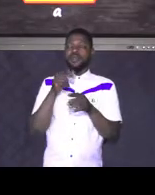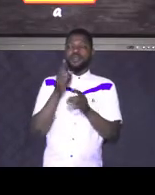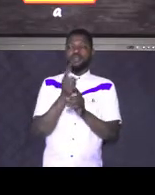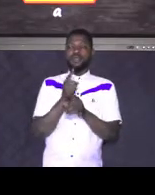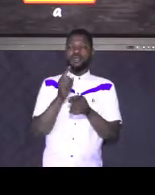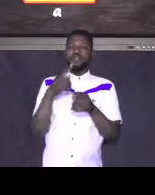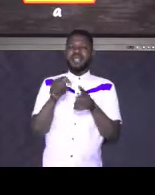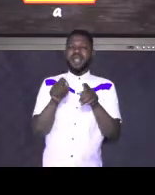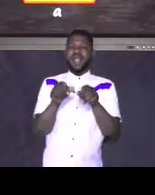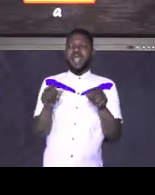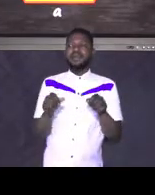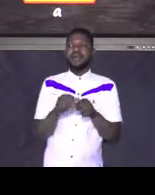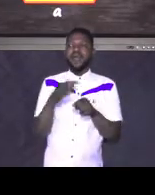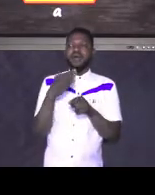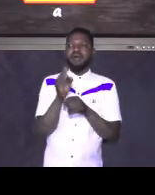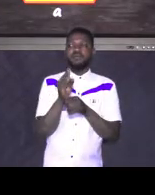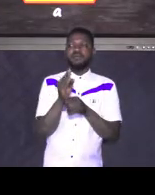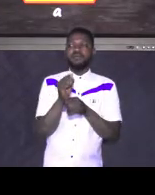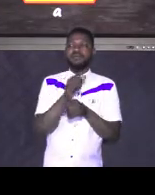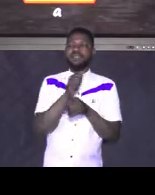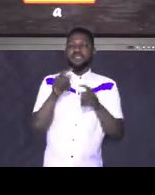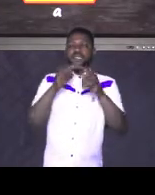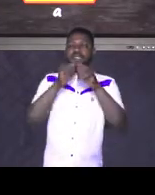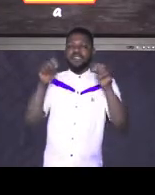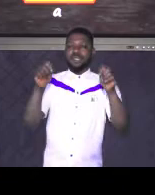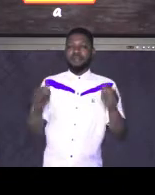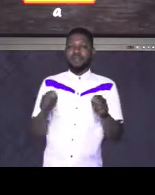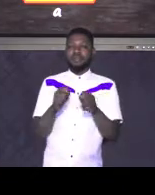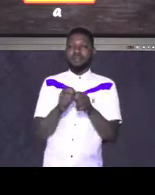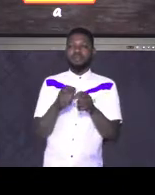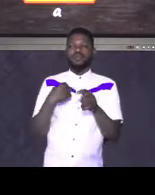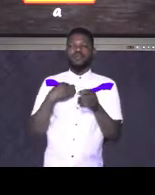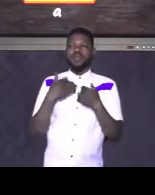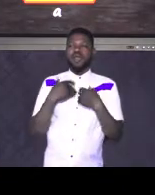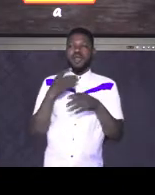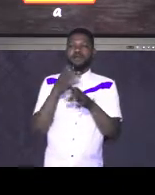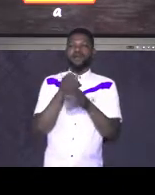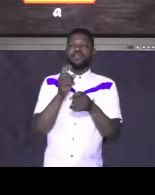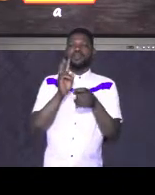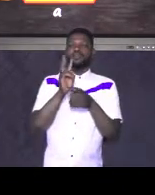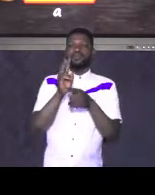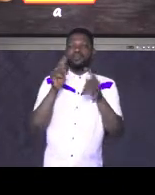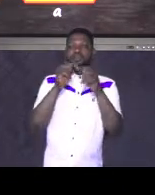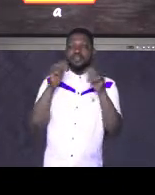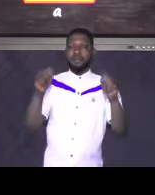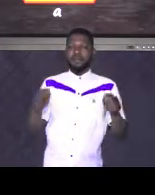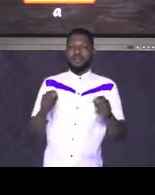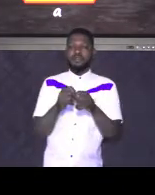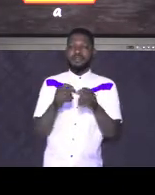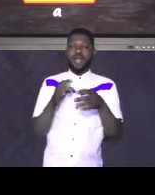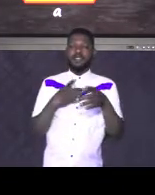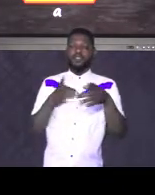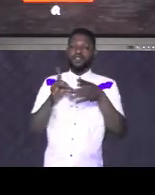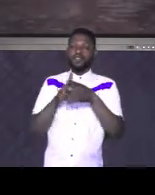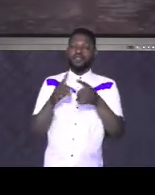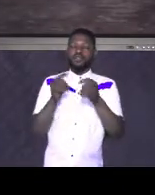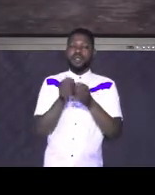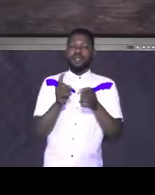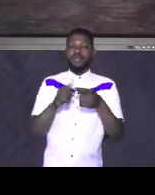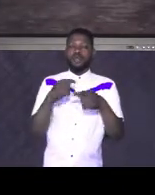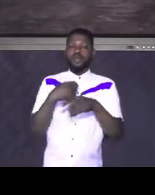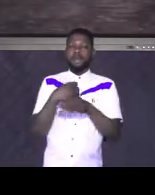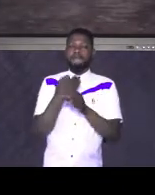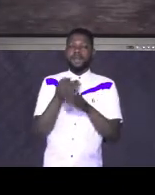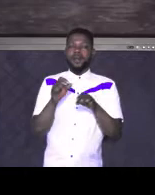we need just the area of a trapezium. But we have gotten through two trapezoids now, and we've joined it together to form